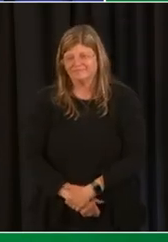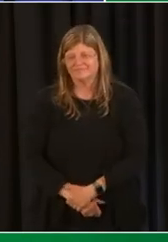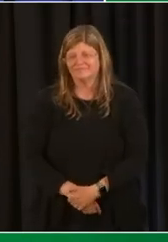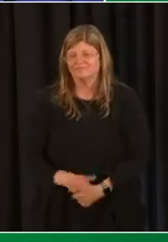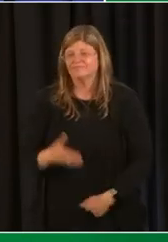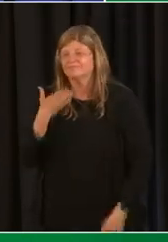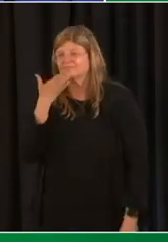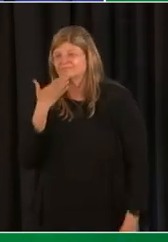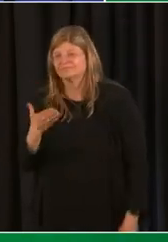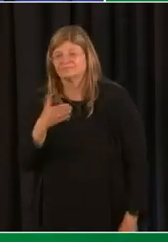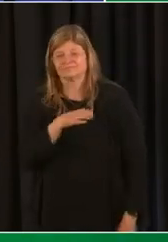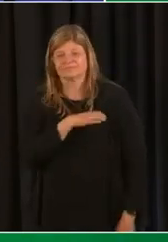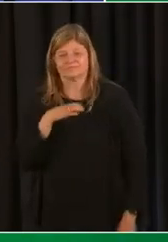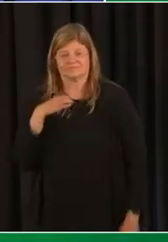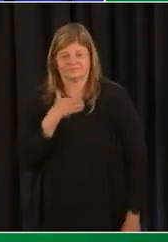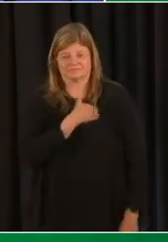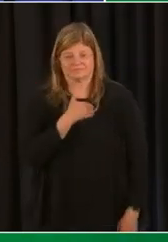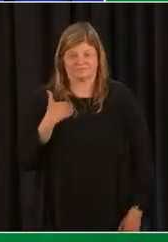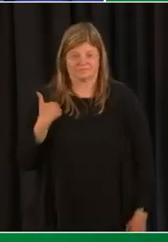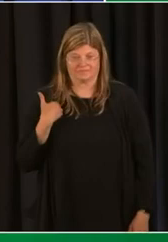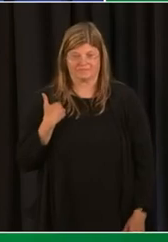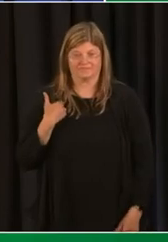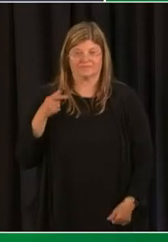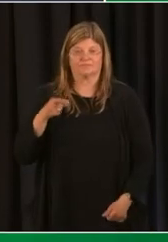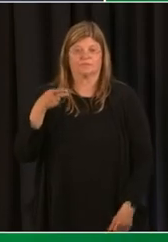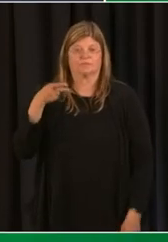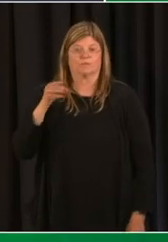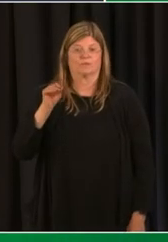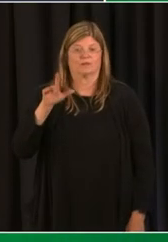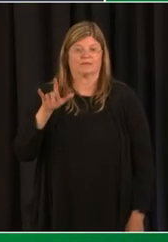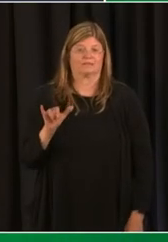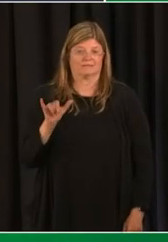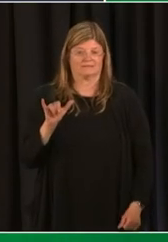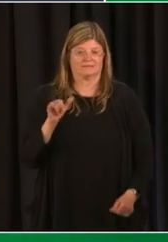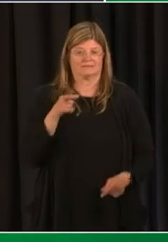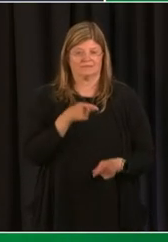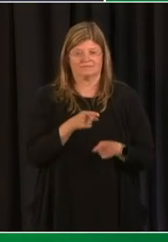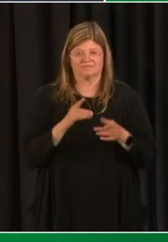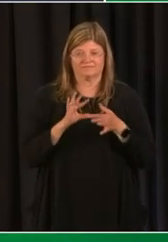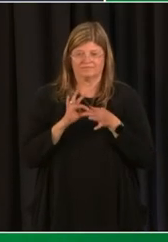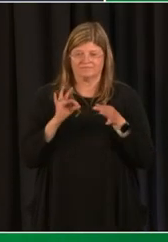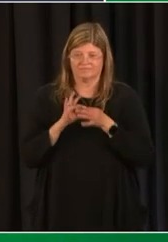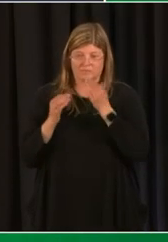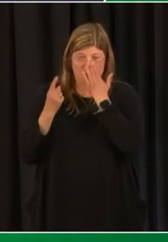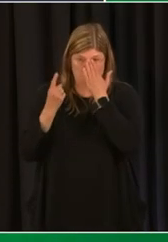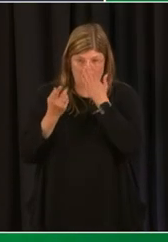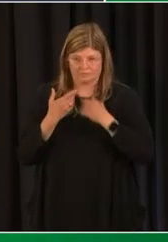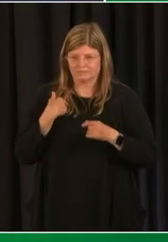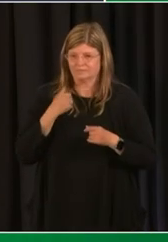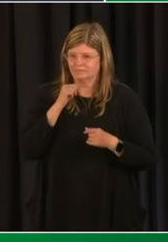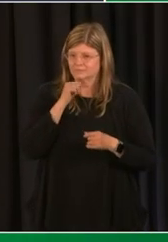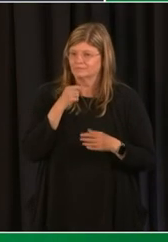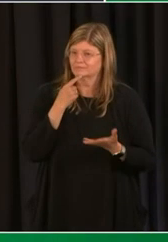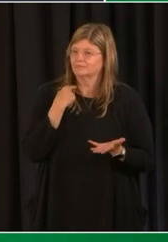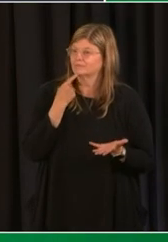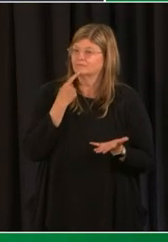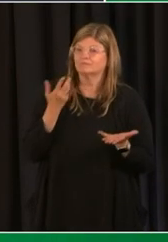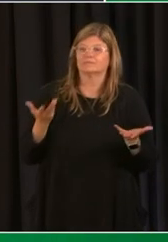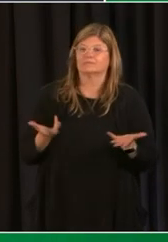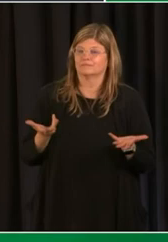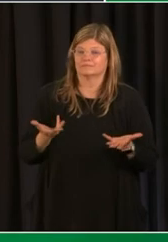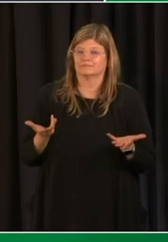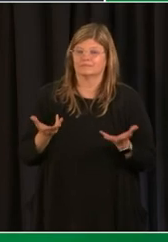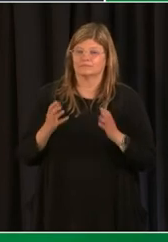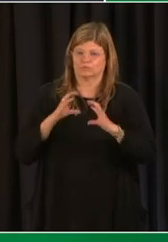Thank you, Council Member. I just want to say, Deputy Mayor, as of closing here, that one of the things that we did not talk about as extensively is